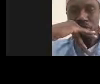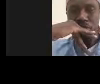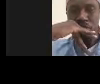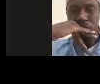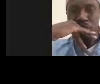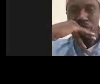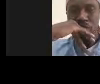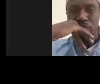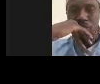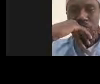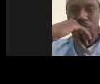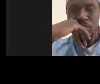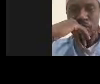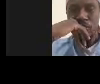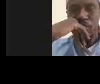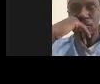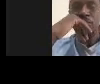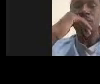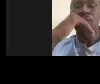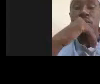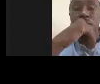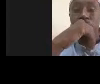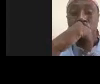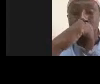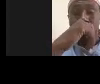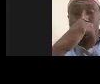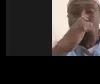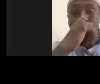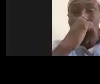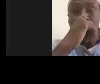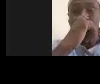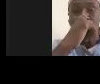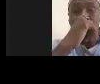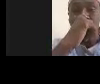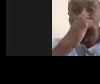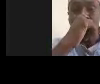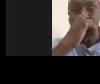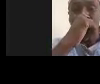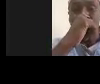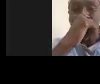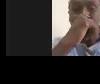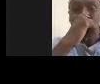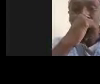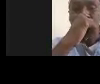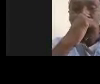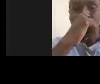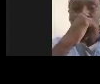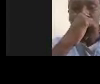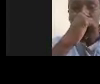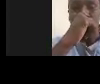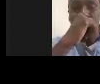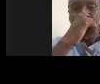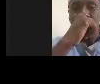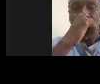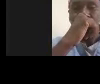subtitles. One of the things is that to the Peru group, the lecture was in English